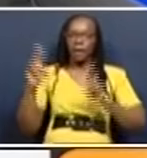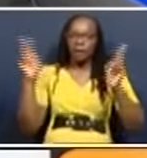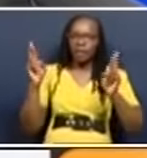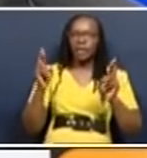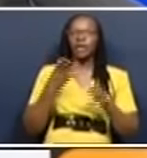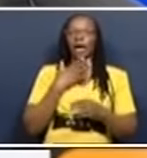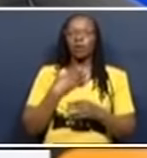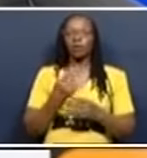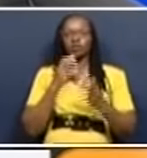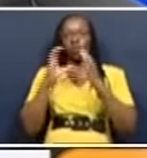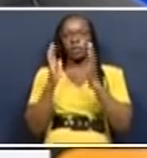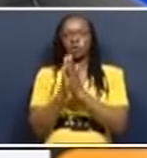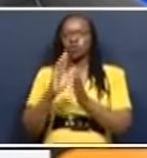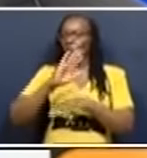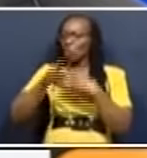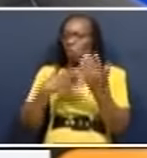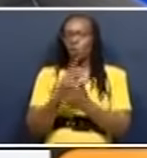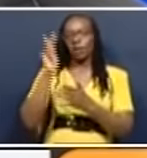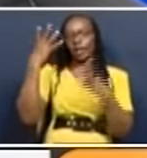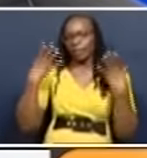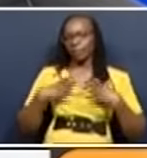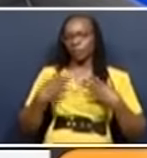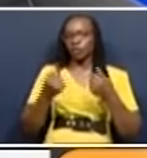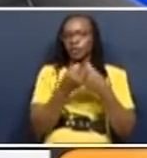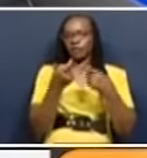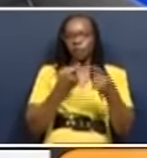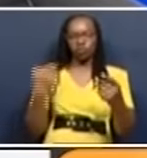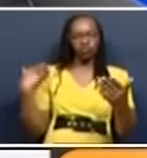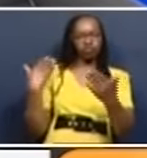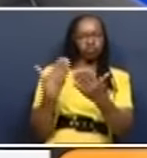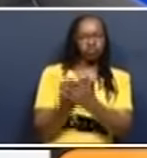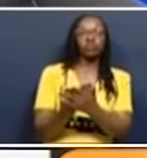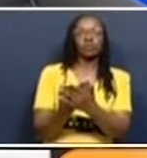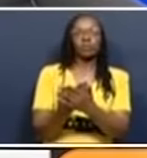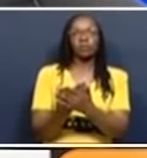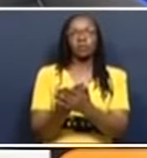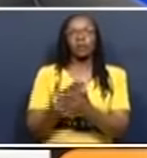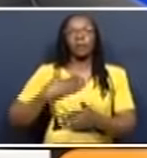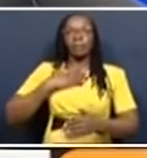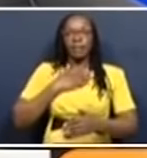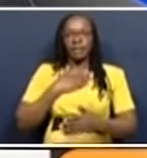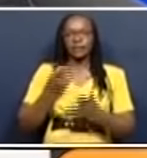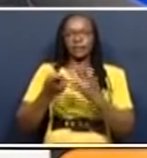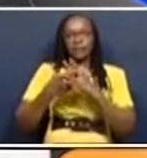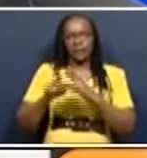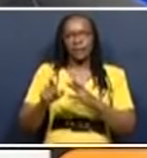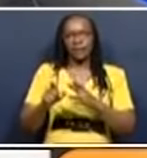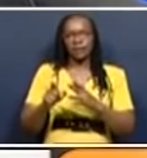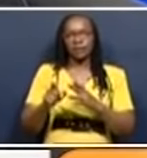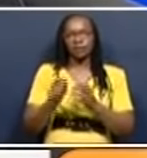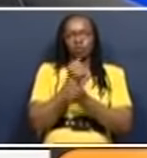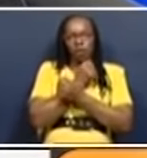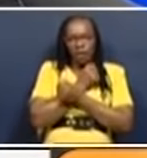hearts of Kenyans. Change from where we have been and begin to be Kenyans with